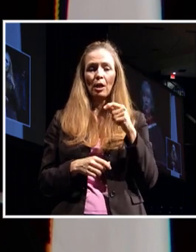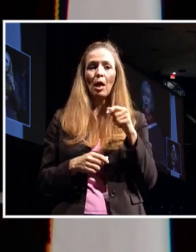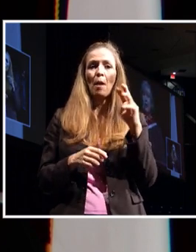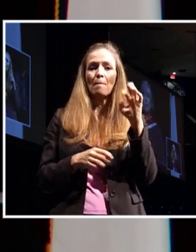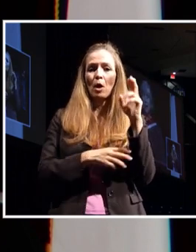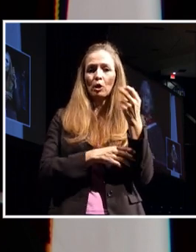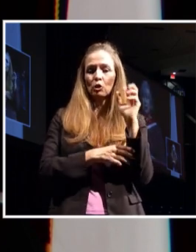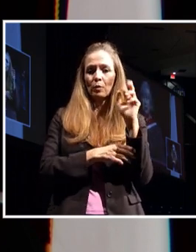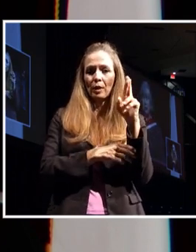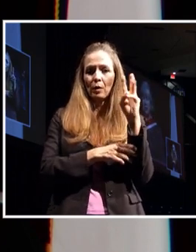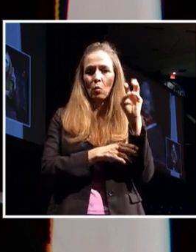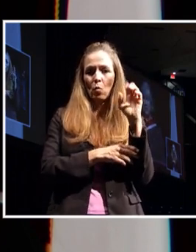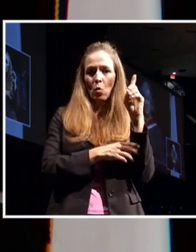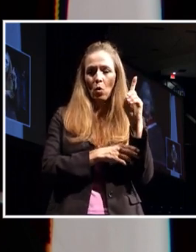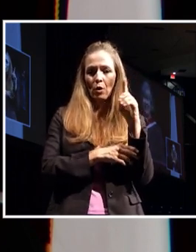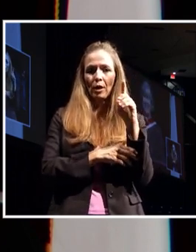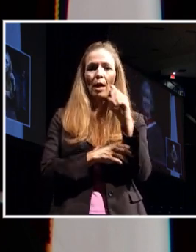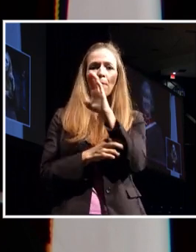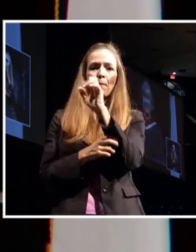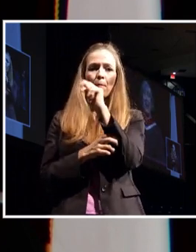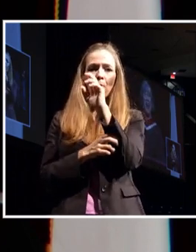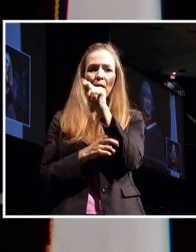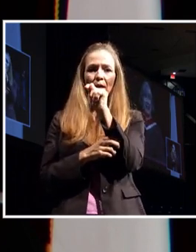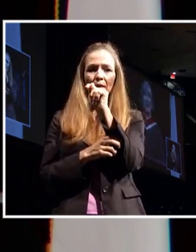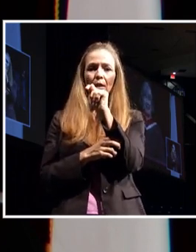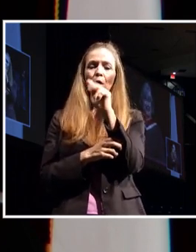Marjorie Ward and Brent Norwood.